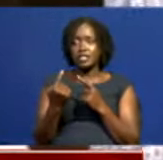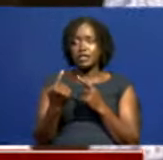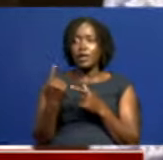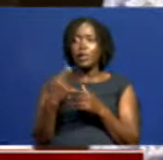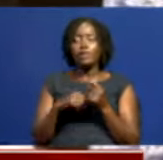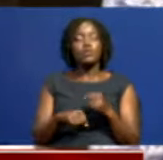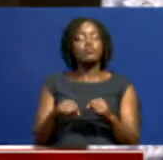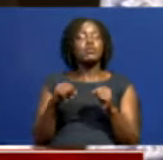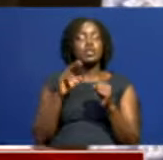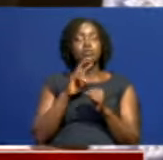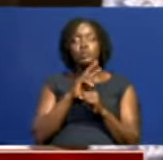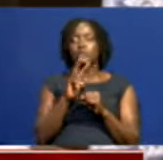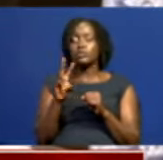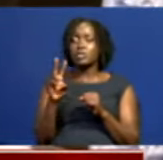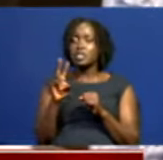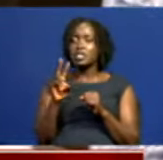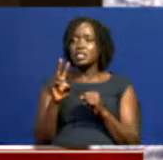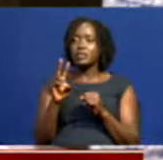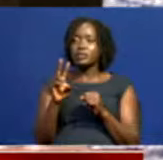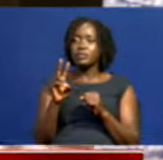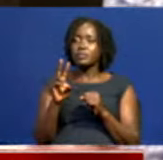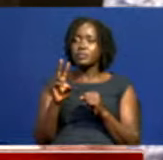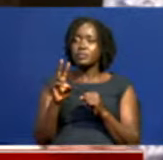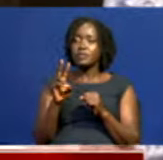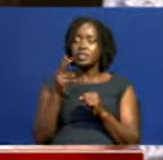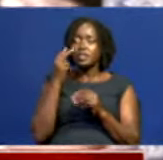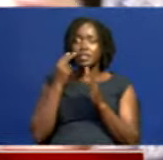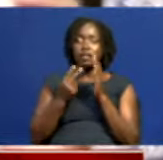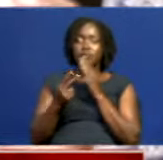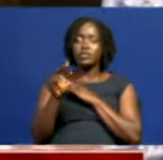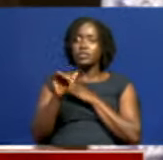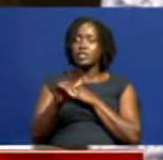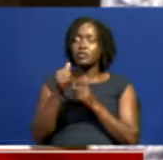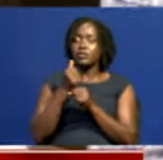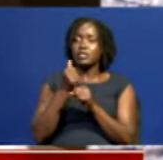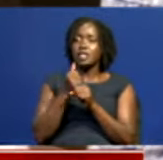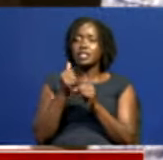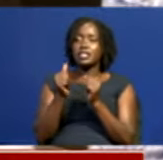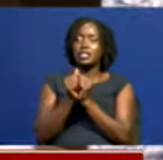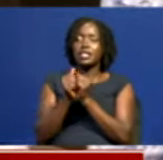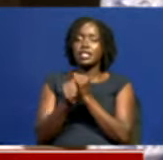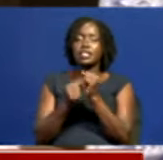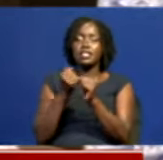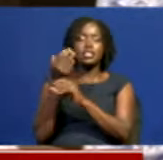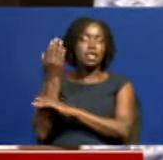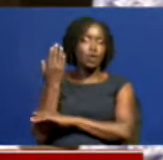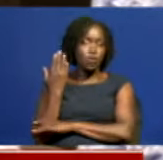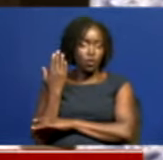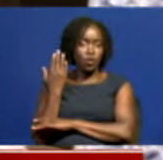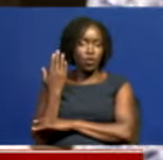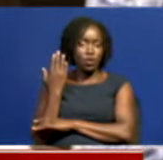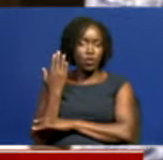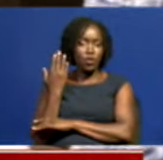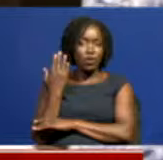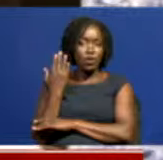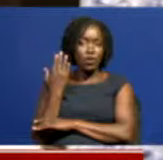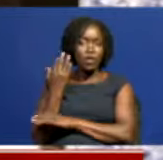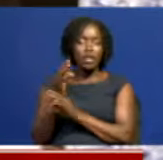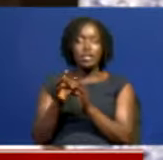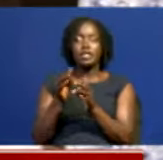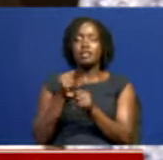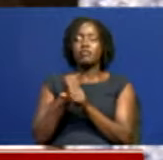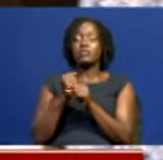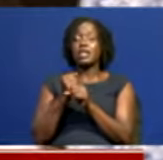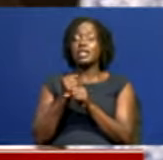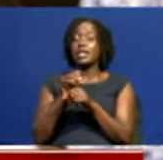been able to see is a vision that was done 10 years ago. Had it been done as